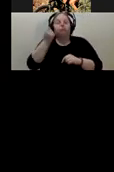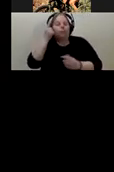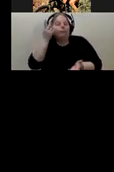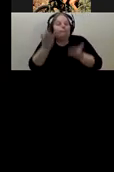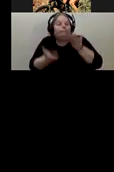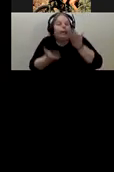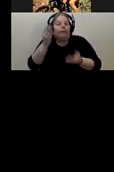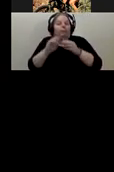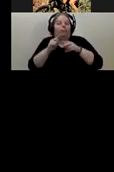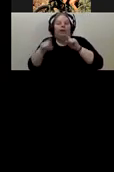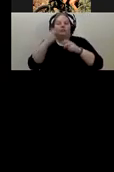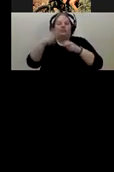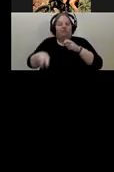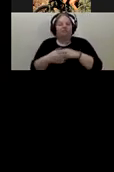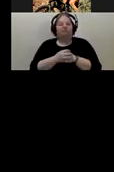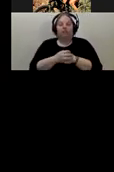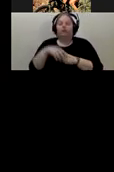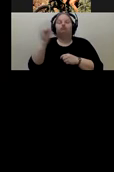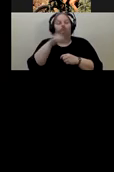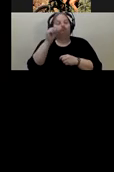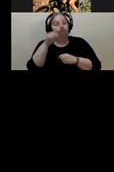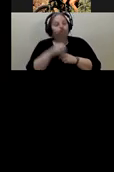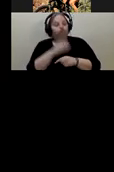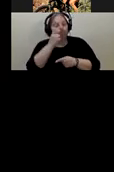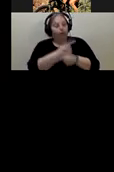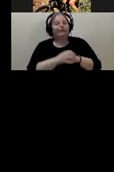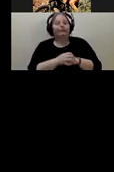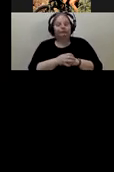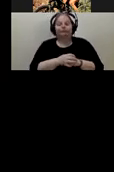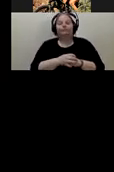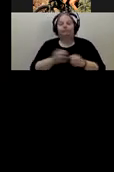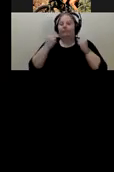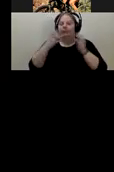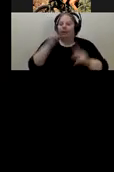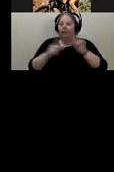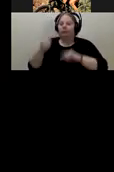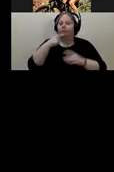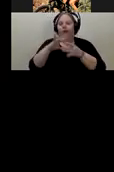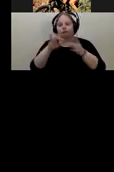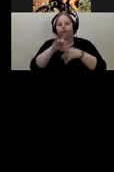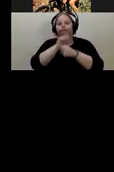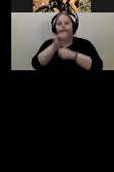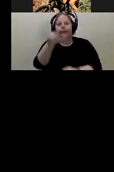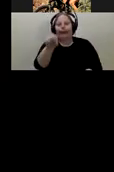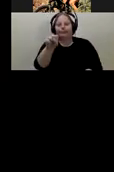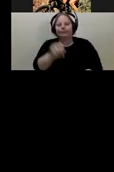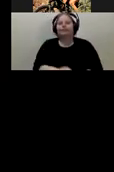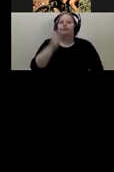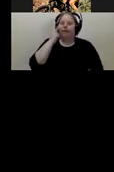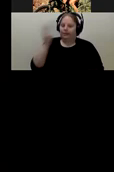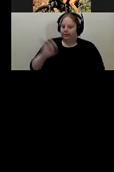tough. Yeah, yeah, and a lot, and so many people are saying yes. Mm-hmm. I see that as